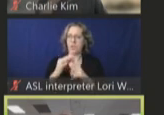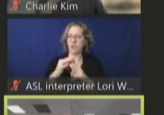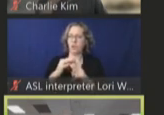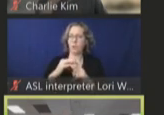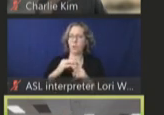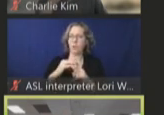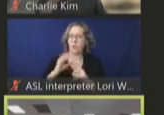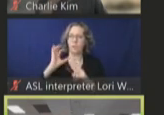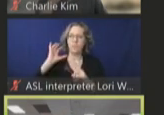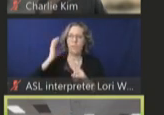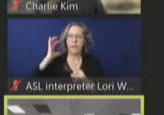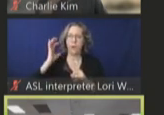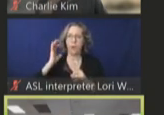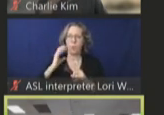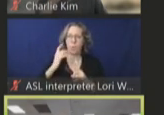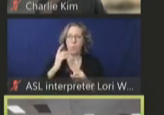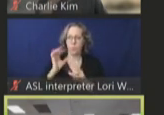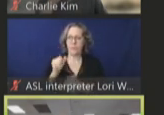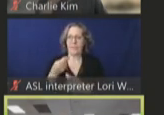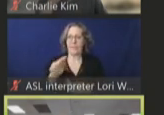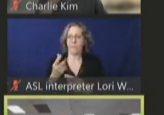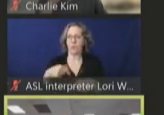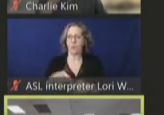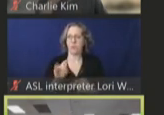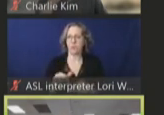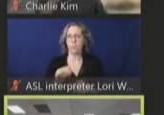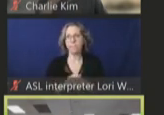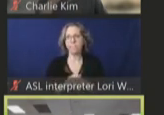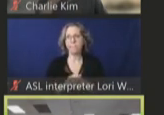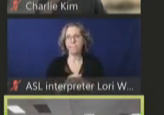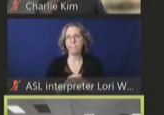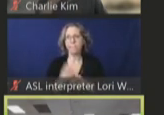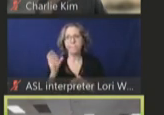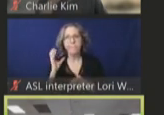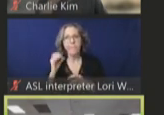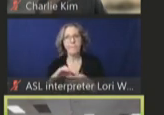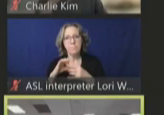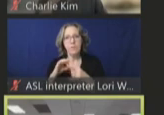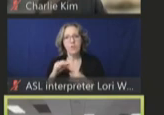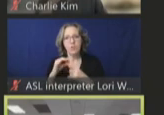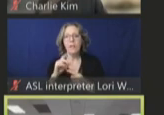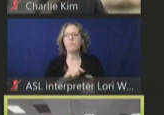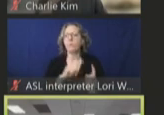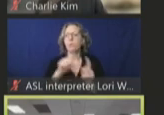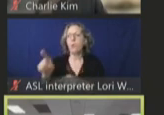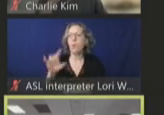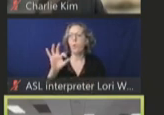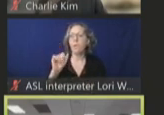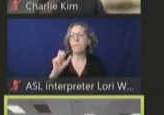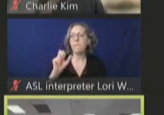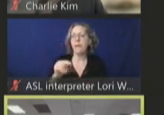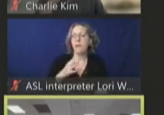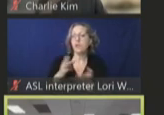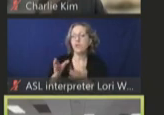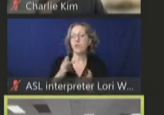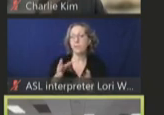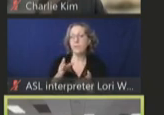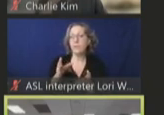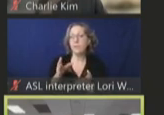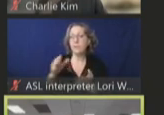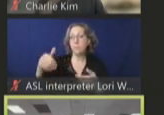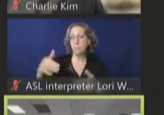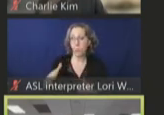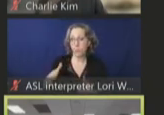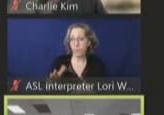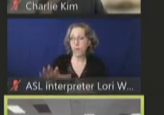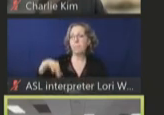while you were in the ballpark. One of the things you would need to do is go to one of our fan services booths, pick up one of these radios, leave